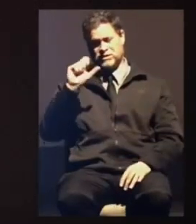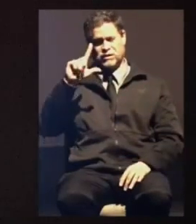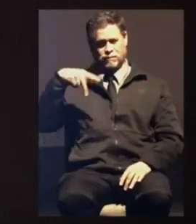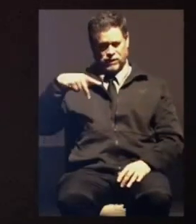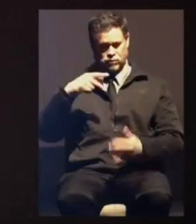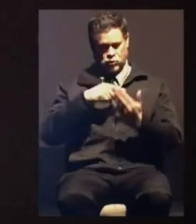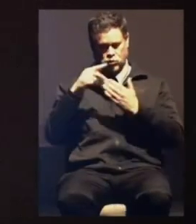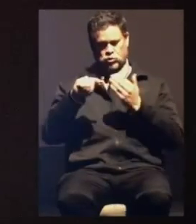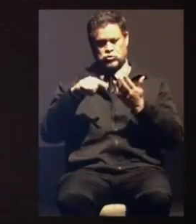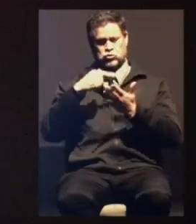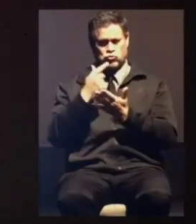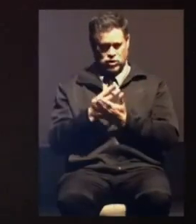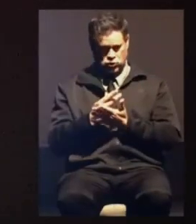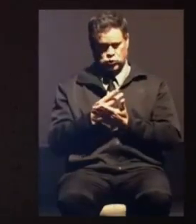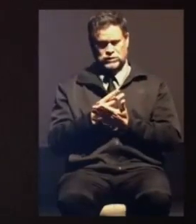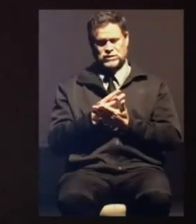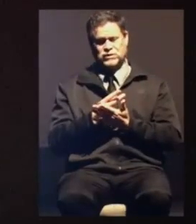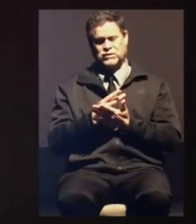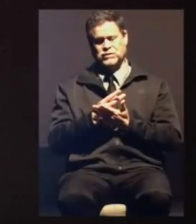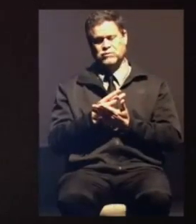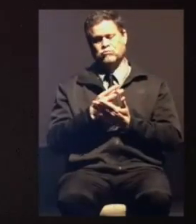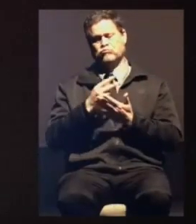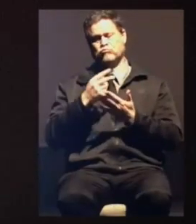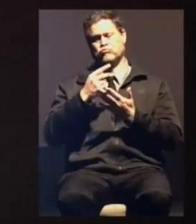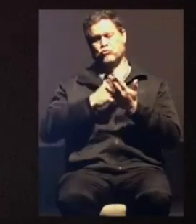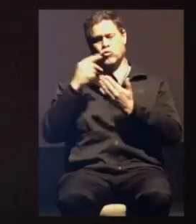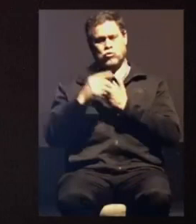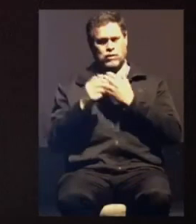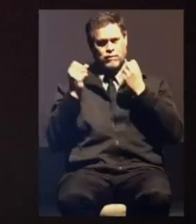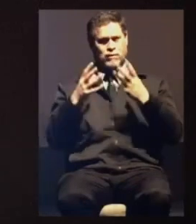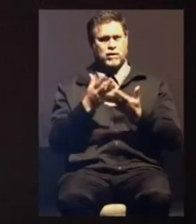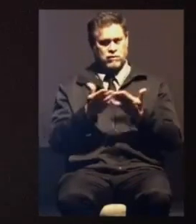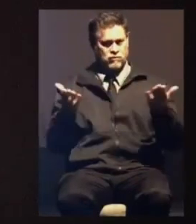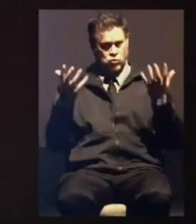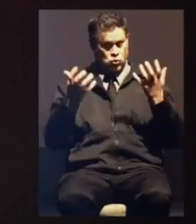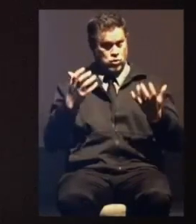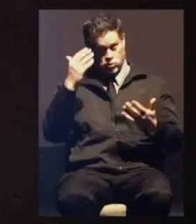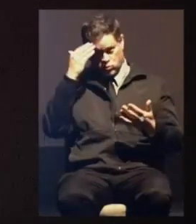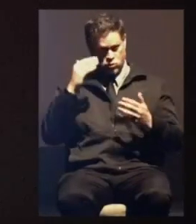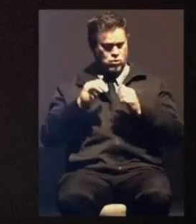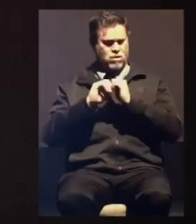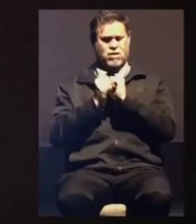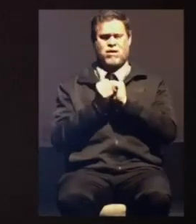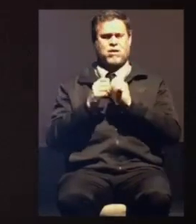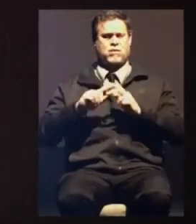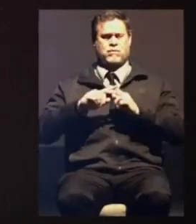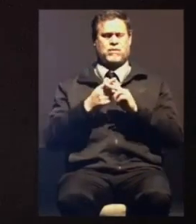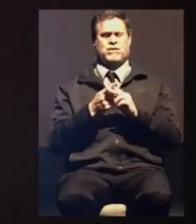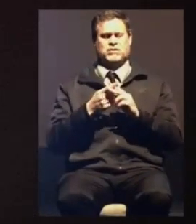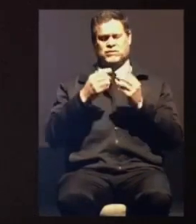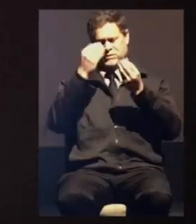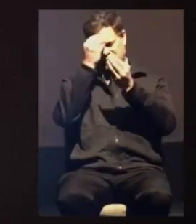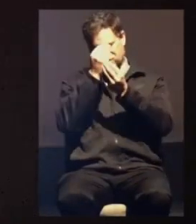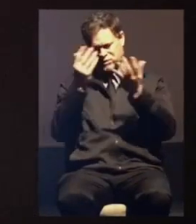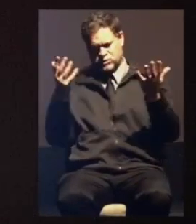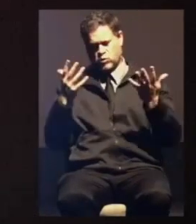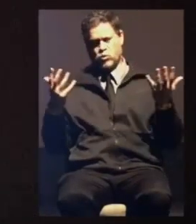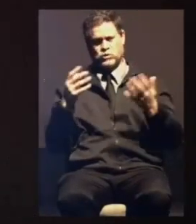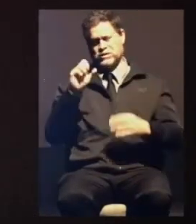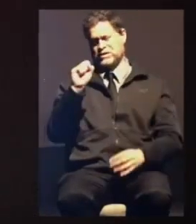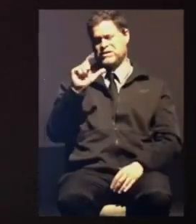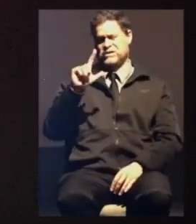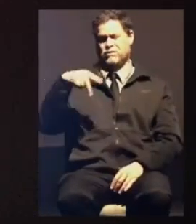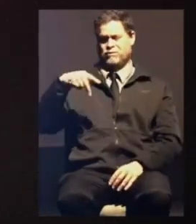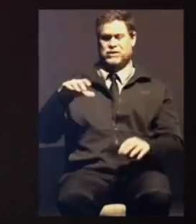program, so it's a graduate program. And many of you probably just want to know, how do we begin to tell you what an SLP